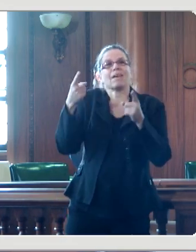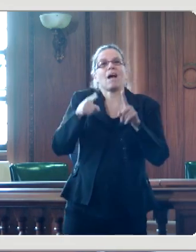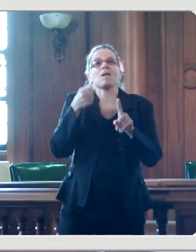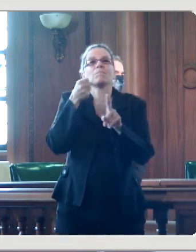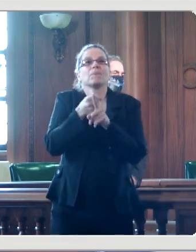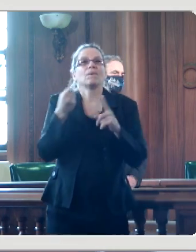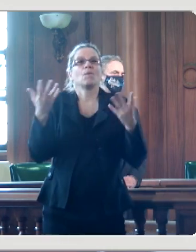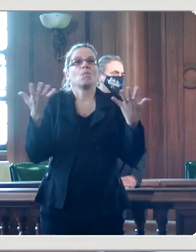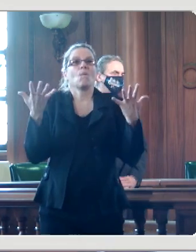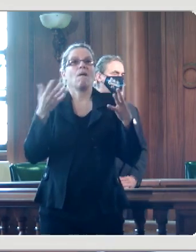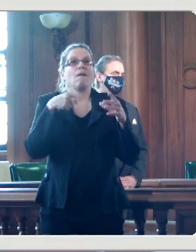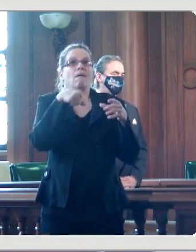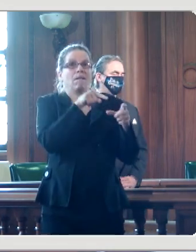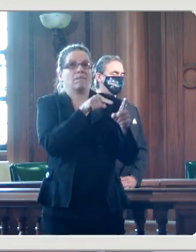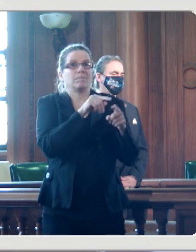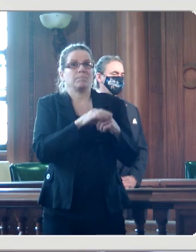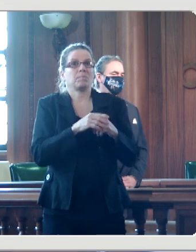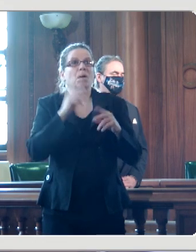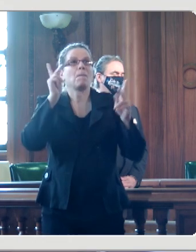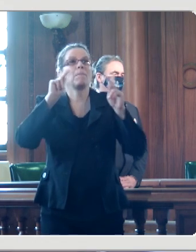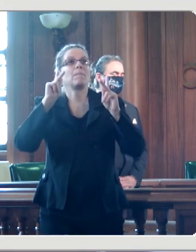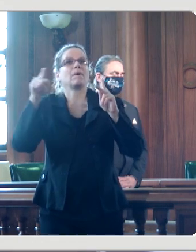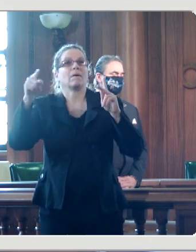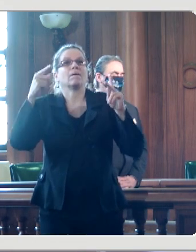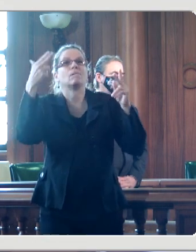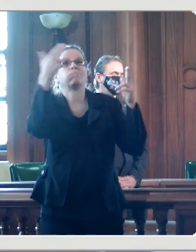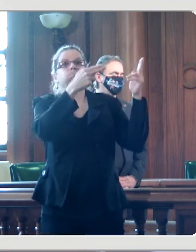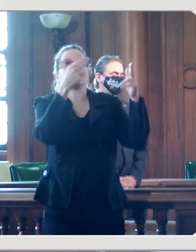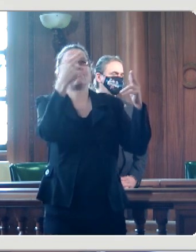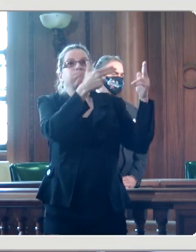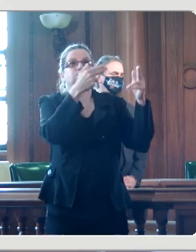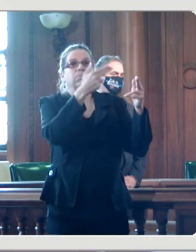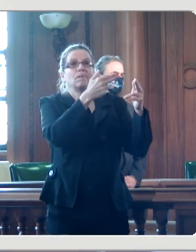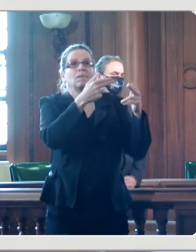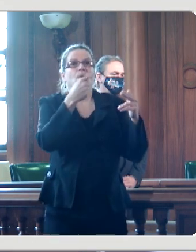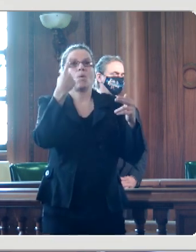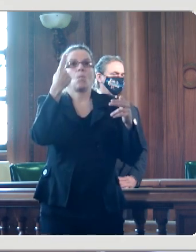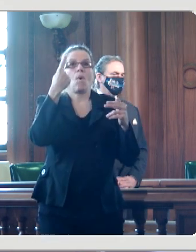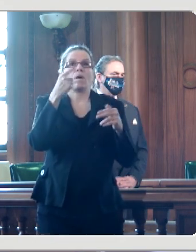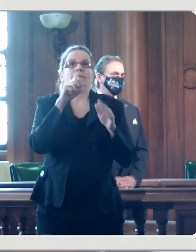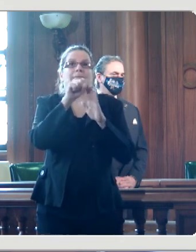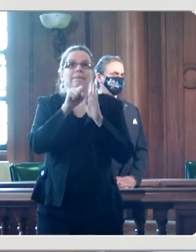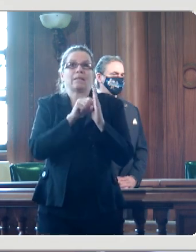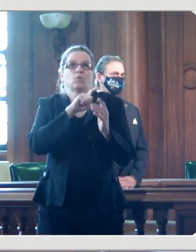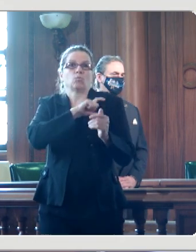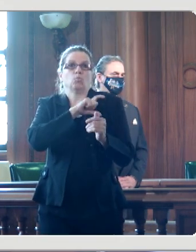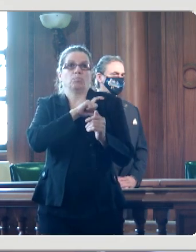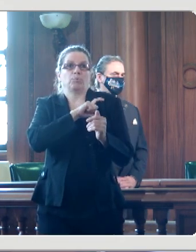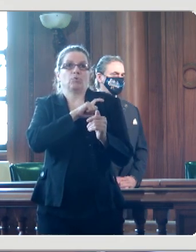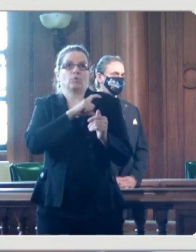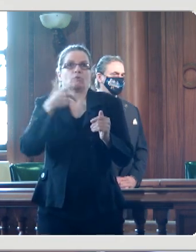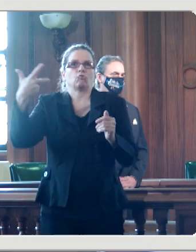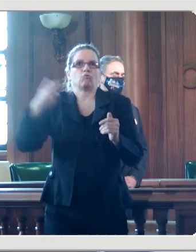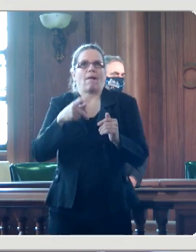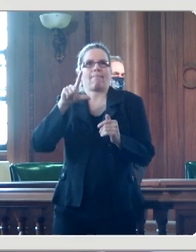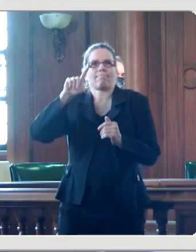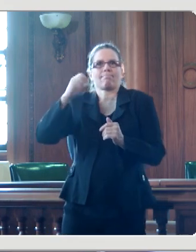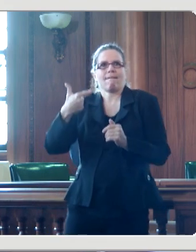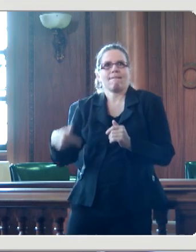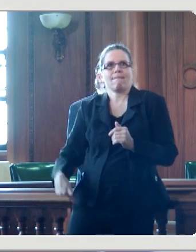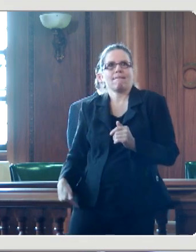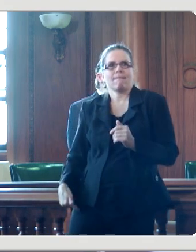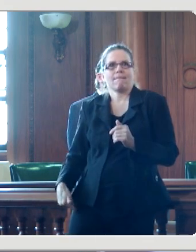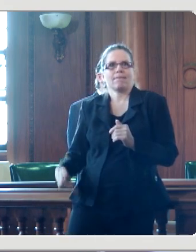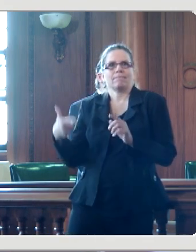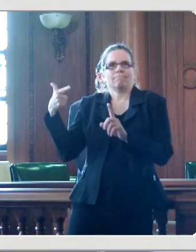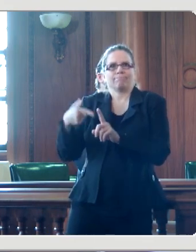in a state trooper being shot in the thigh. They ran into a gun battle in response to shots